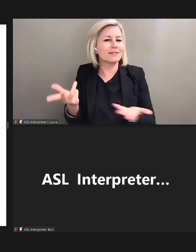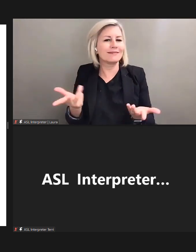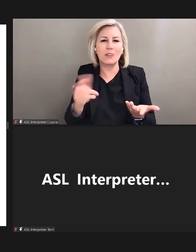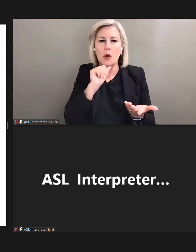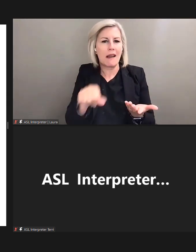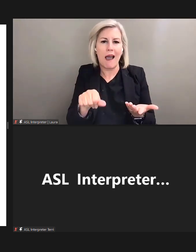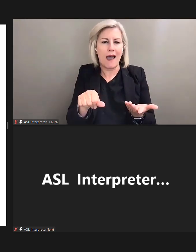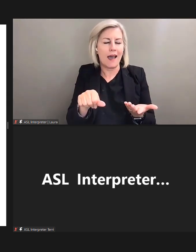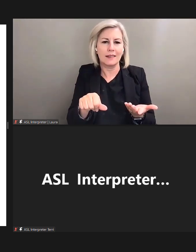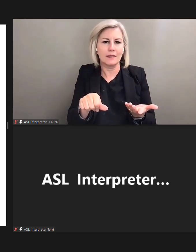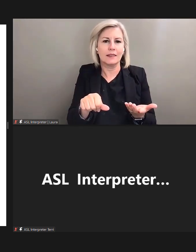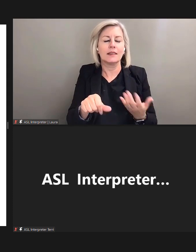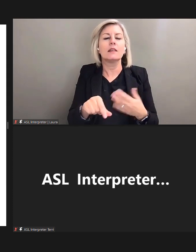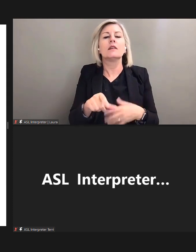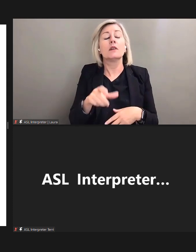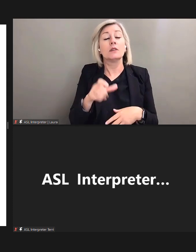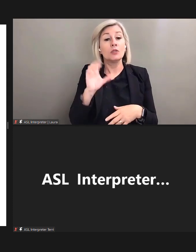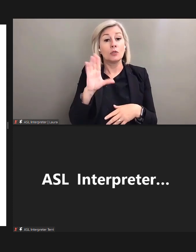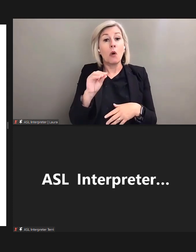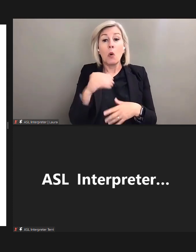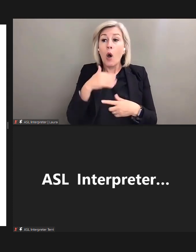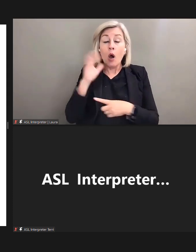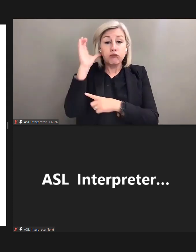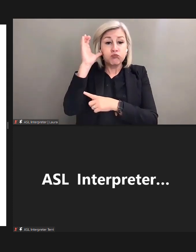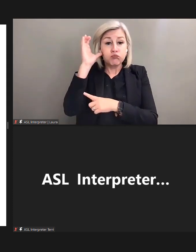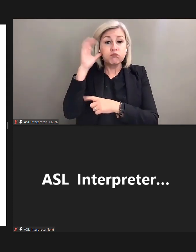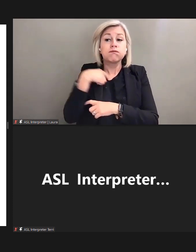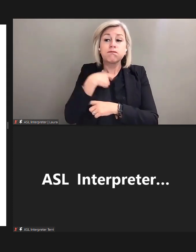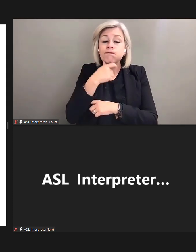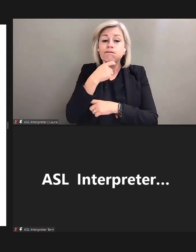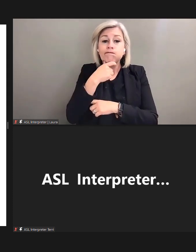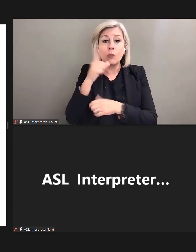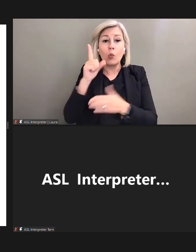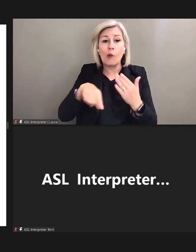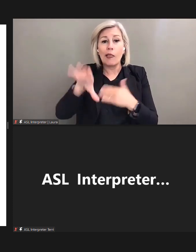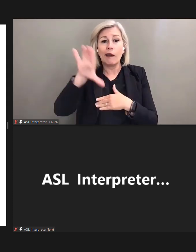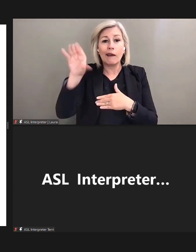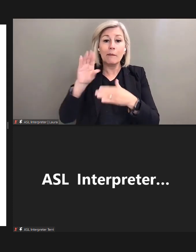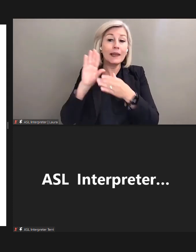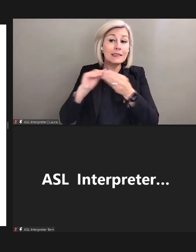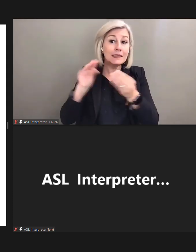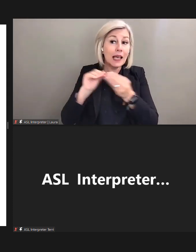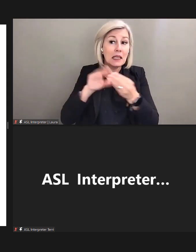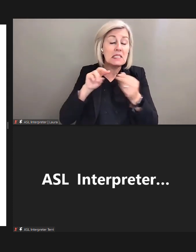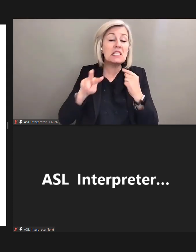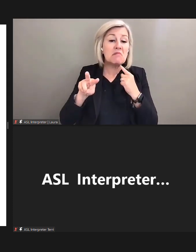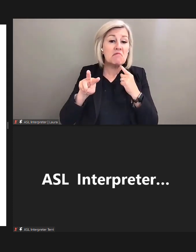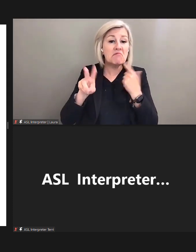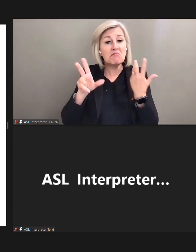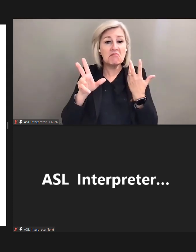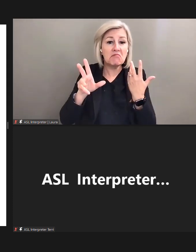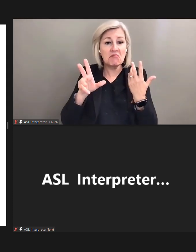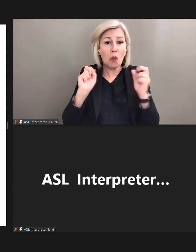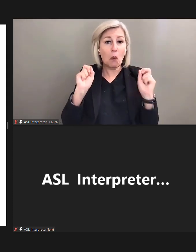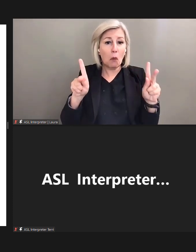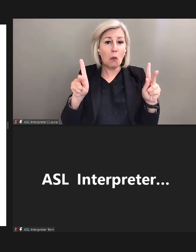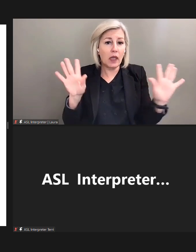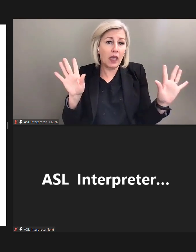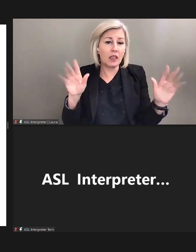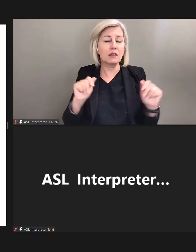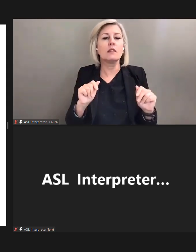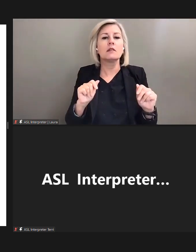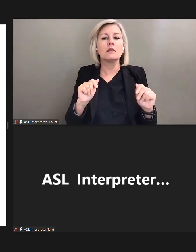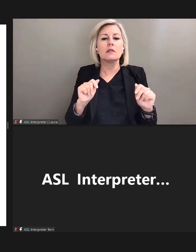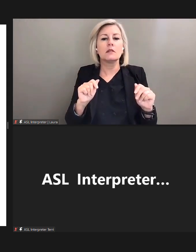means, have a listen to what the manufacturer or salesperson or distributor can tell you.